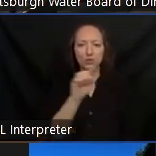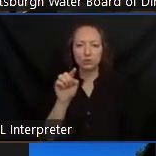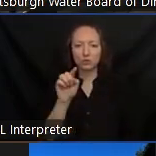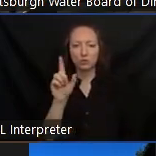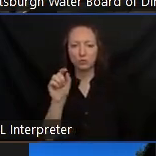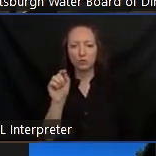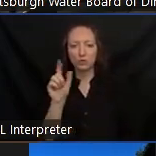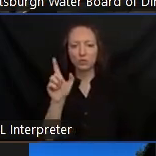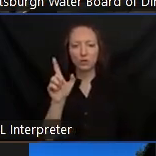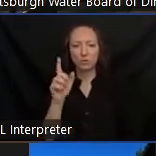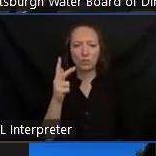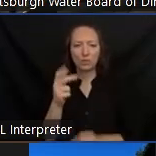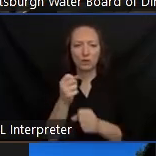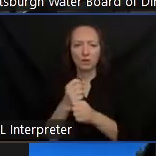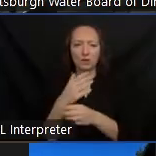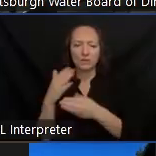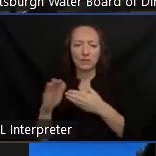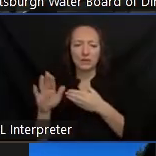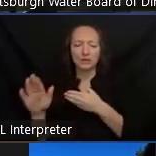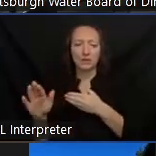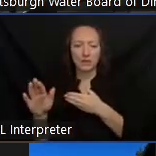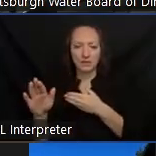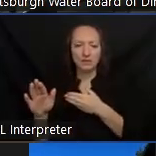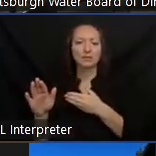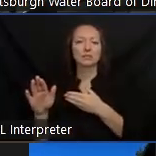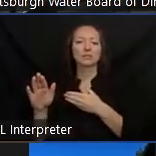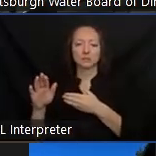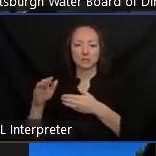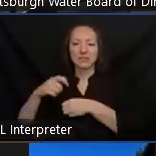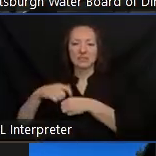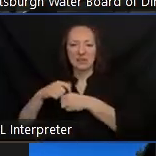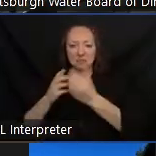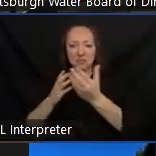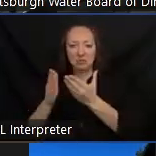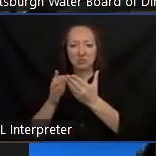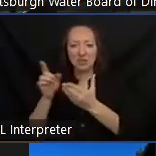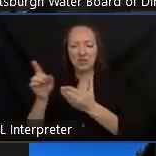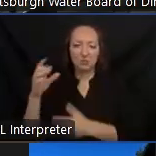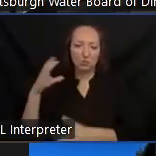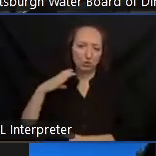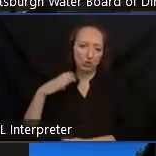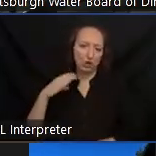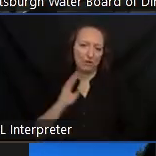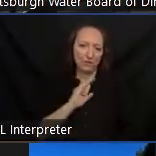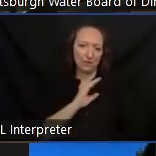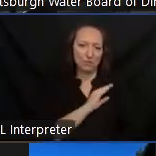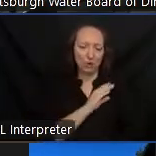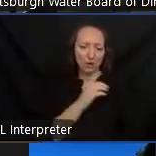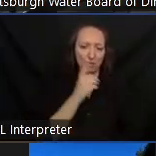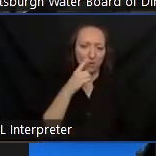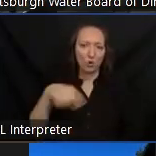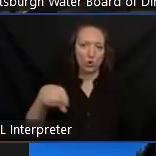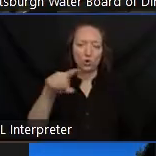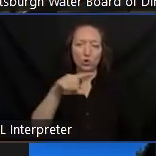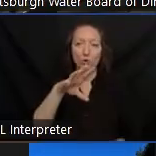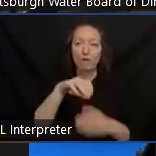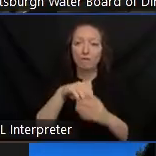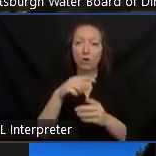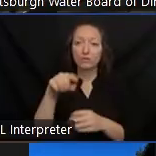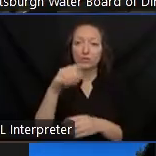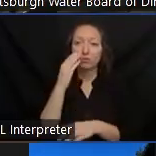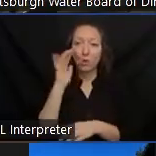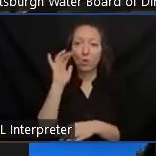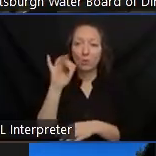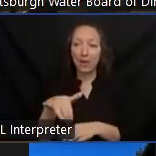term, being as chair of the board. And, for those who are around, that was a really pivotal